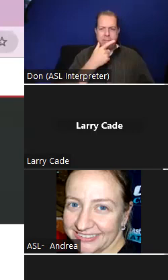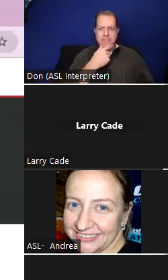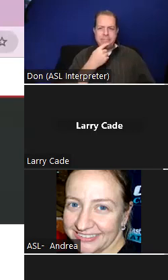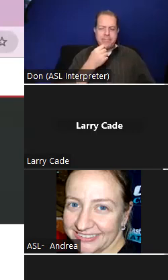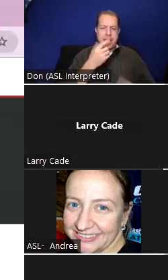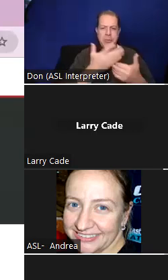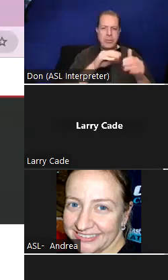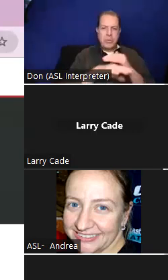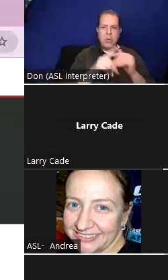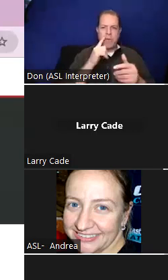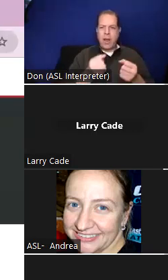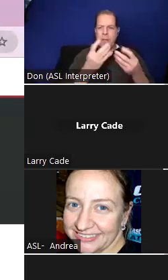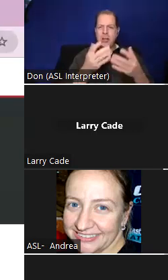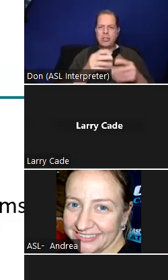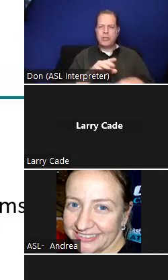how much.